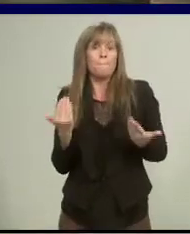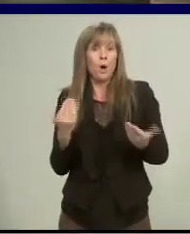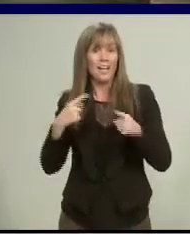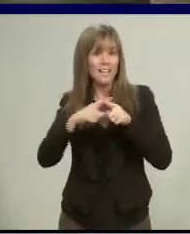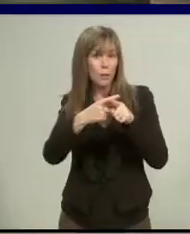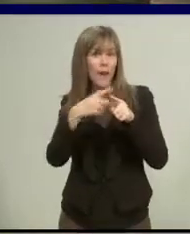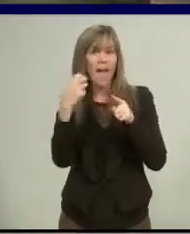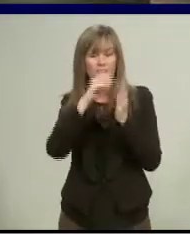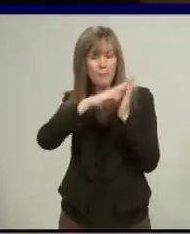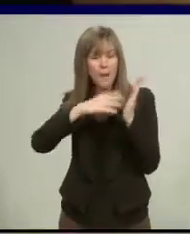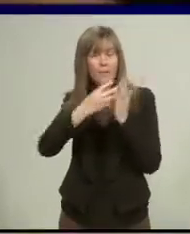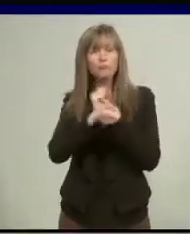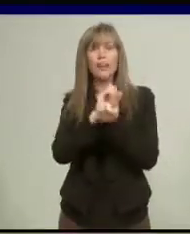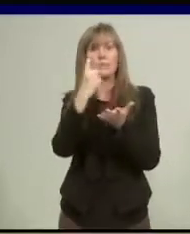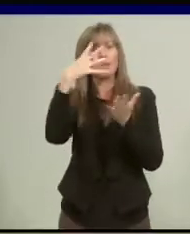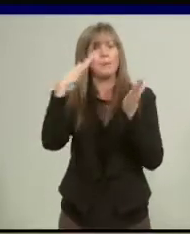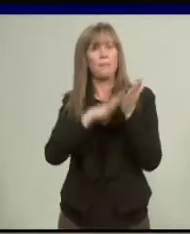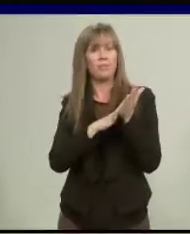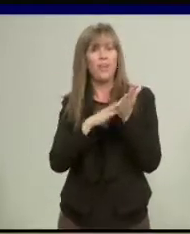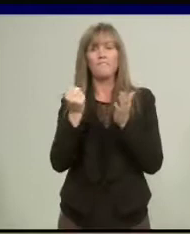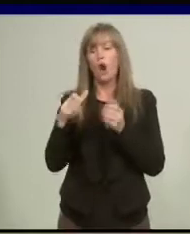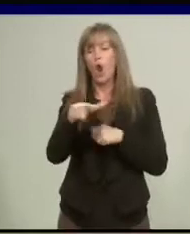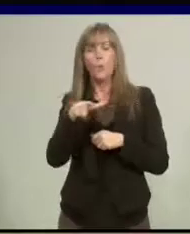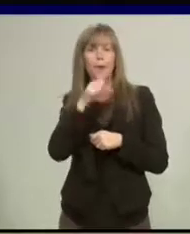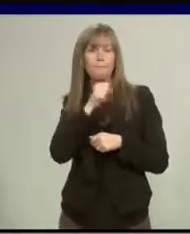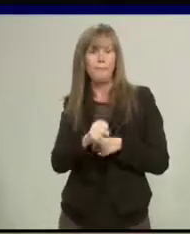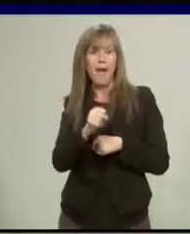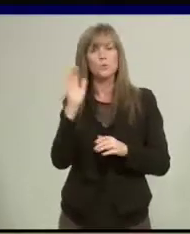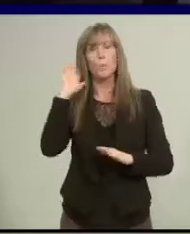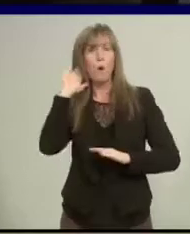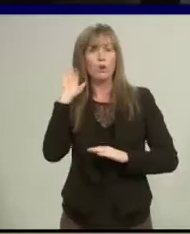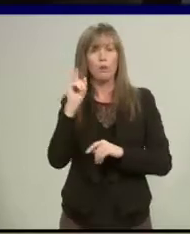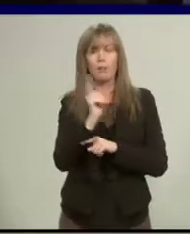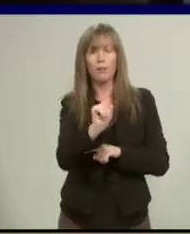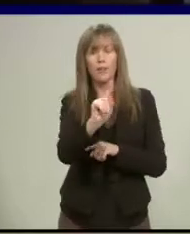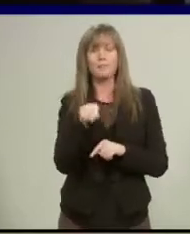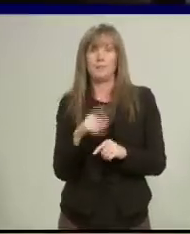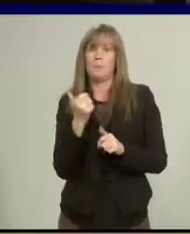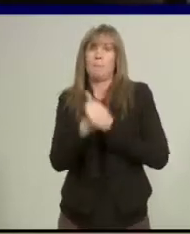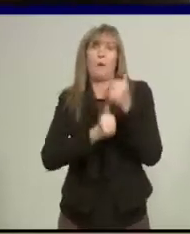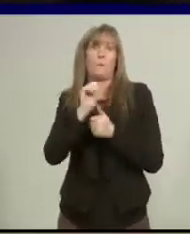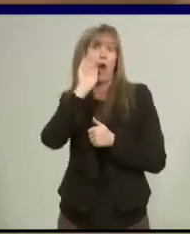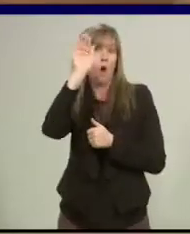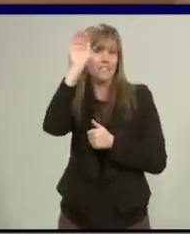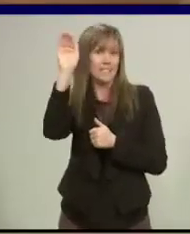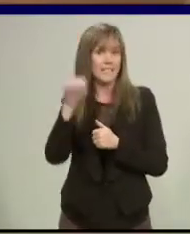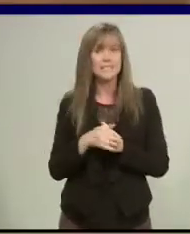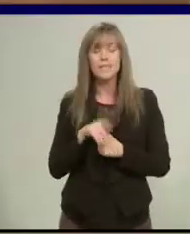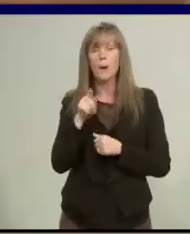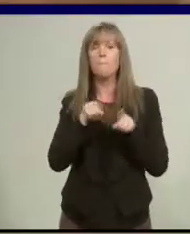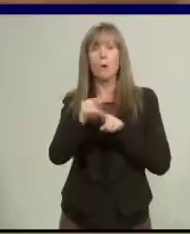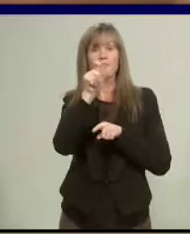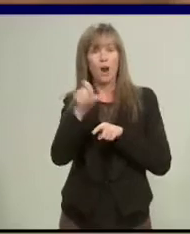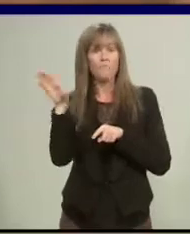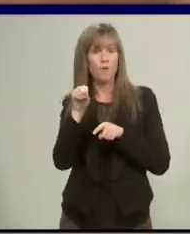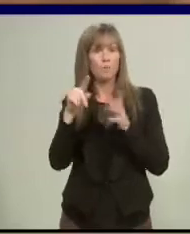every month, modelled by a sexy local man. It's been a hit overseas. Most of the client base comes from the United